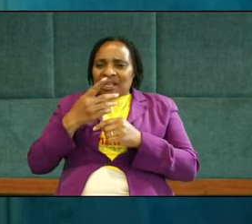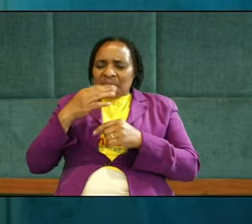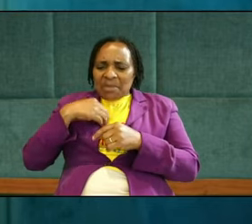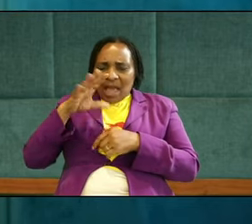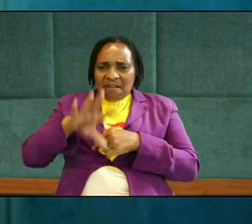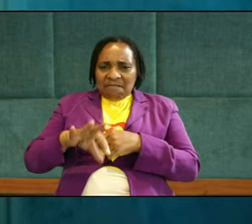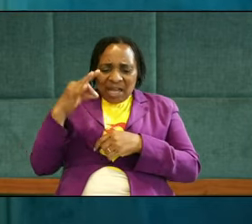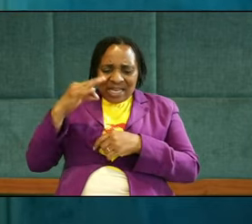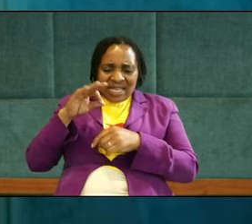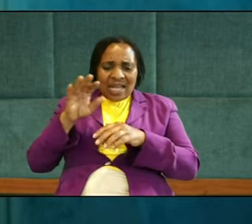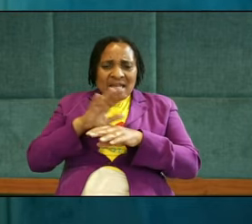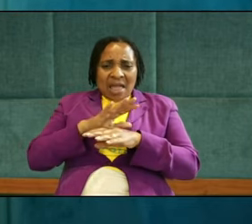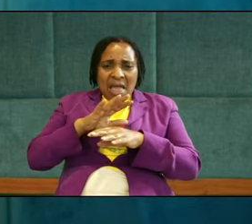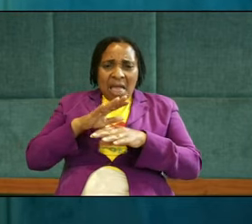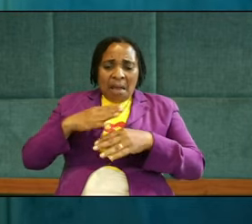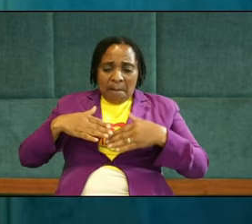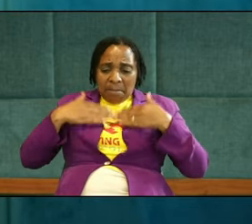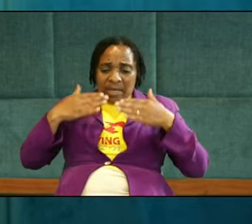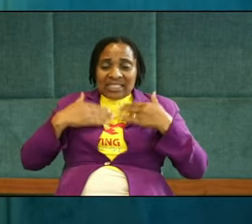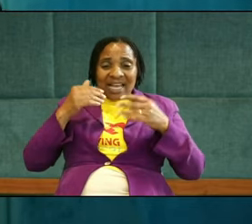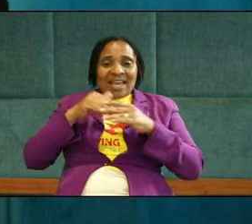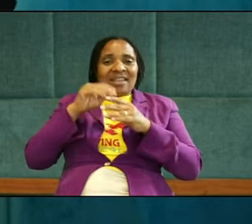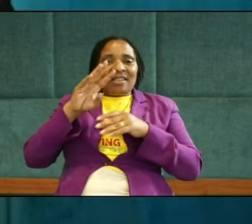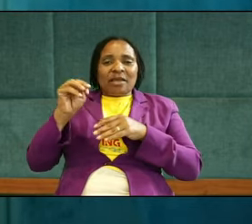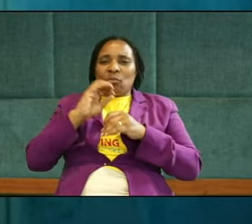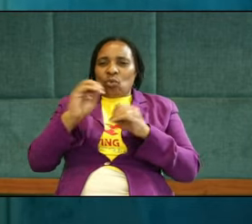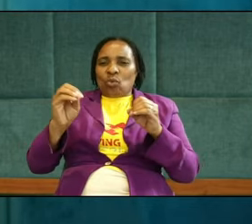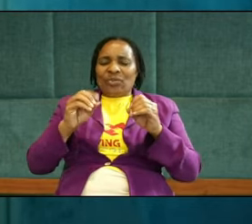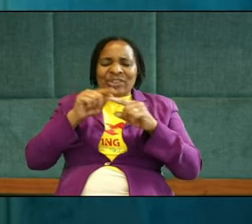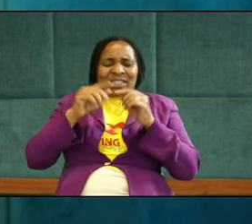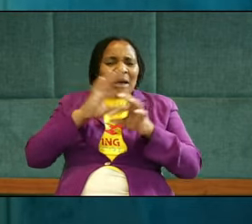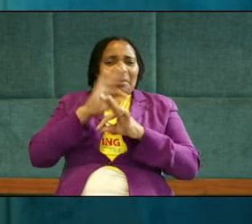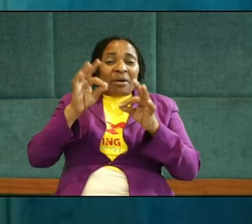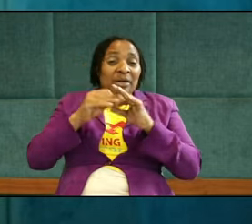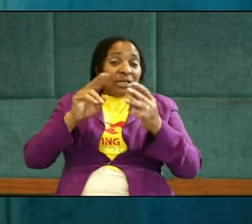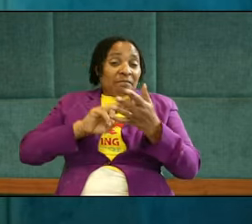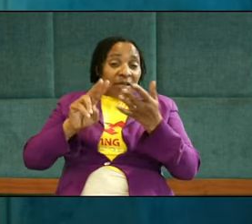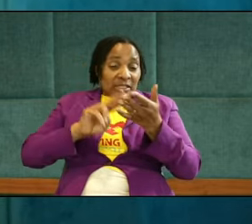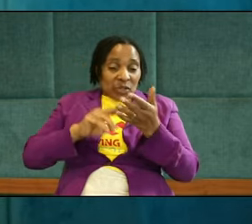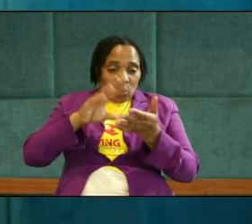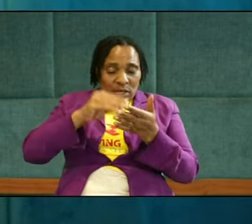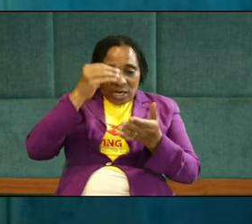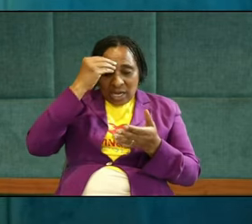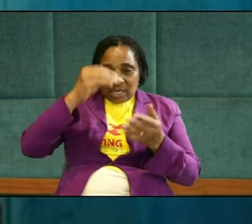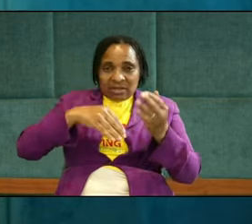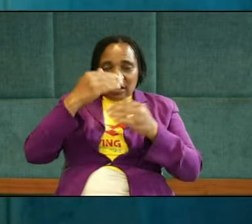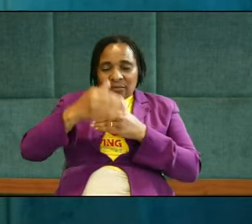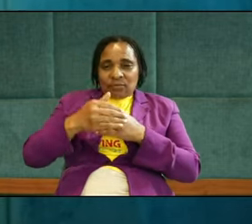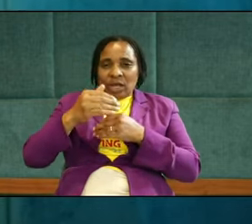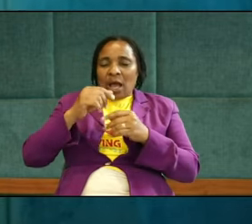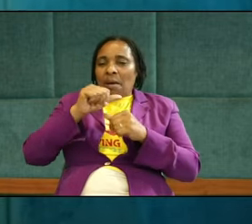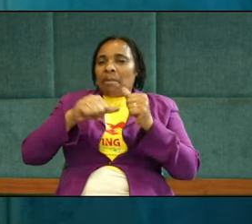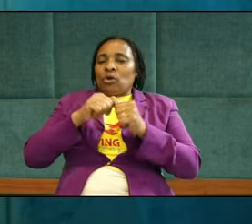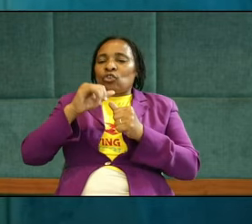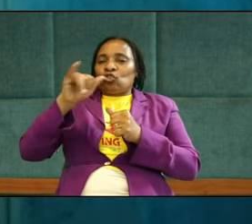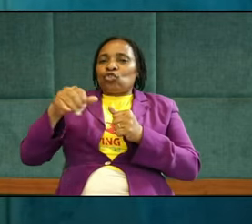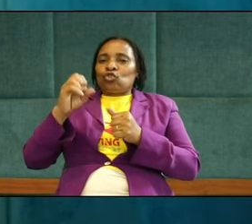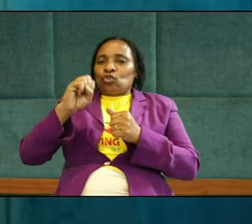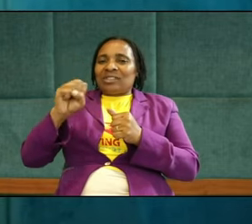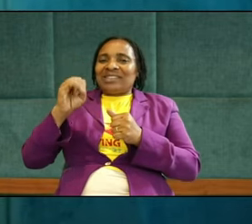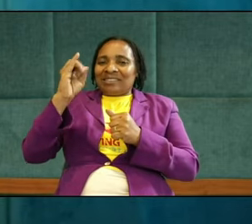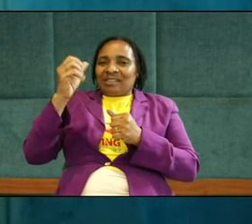pleasure in them. Now, this is a very perfect verse. We're going to learn about this in our next lesson, about Josiah's life.